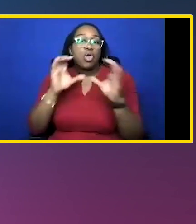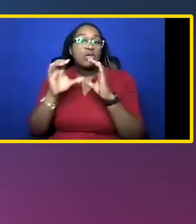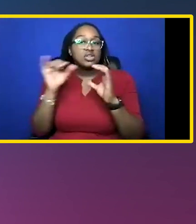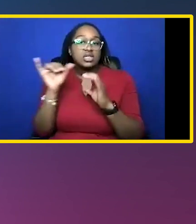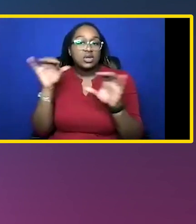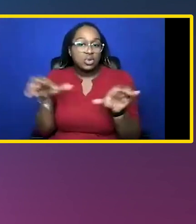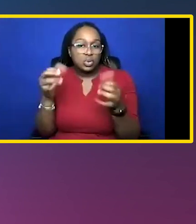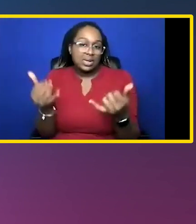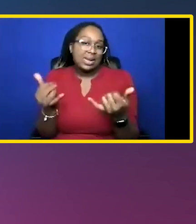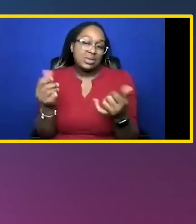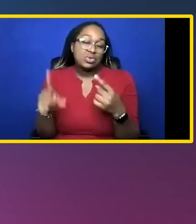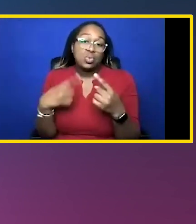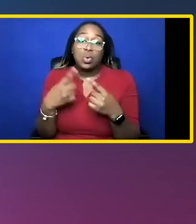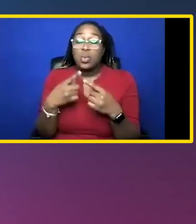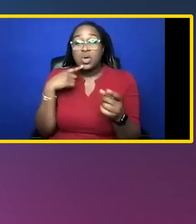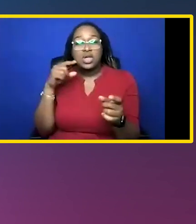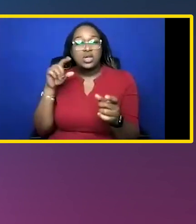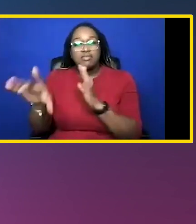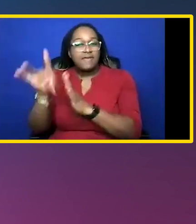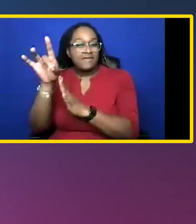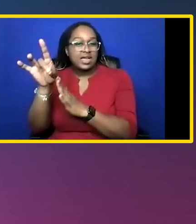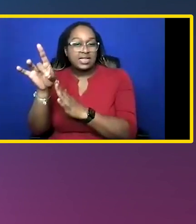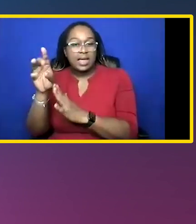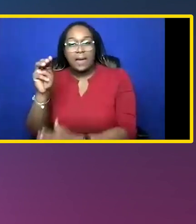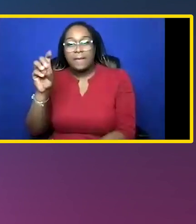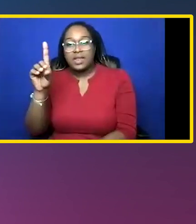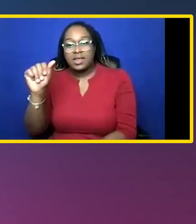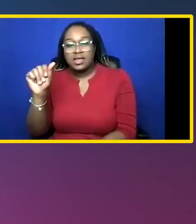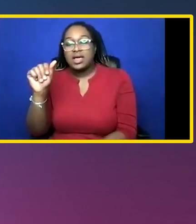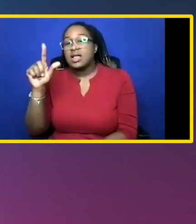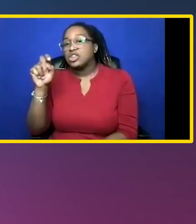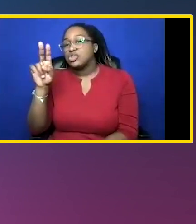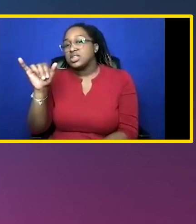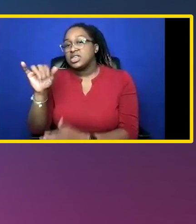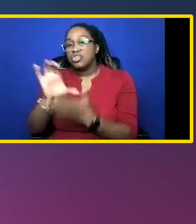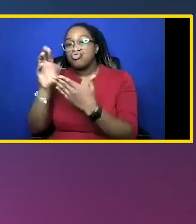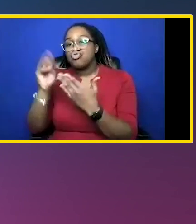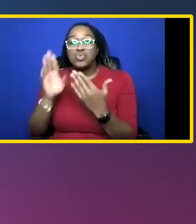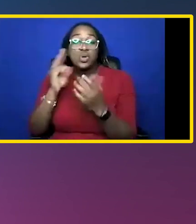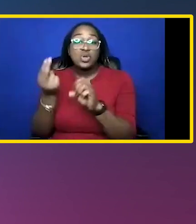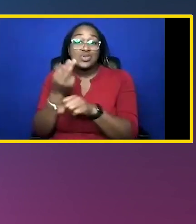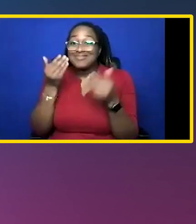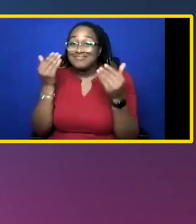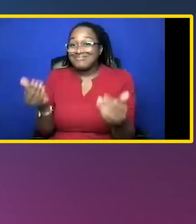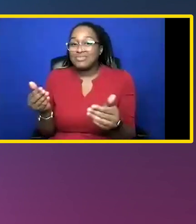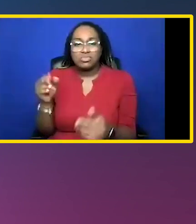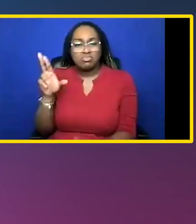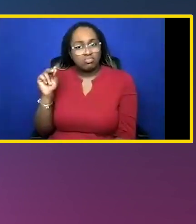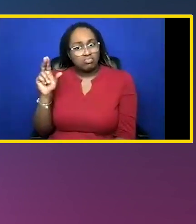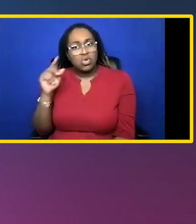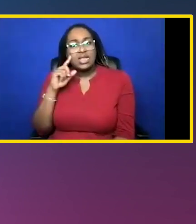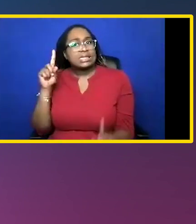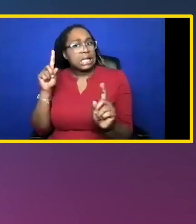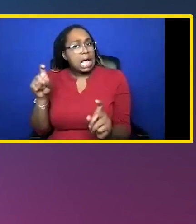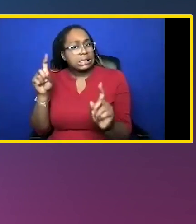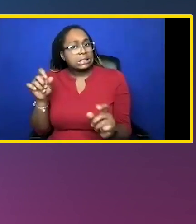doing now. So when we go and find the media literacy curriculum, we can't just be like, all right, we're going to use it. Let's go. We have to be like, no, let's test